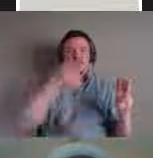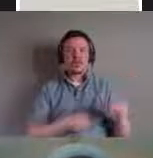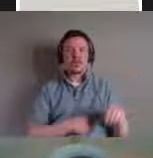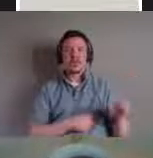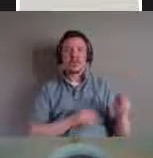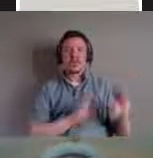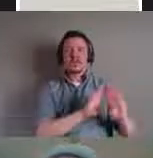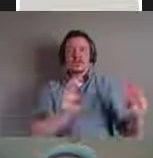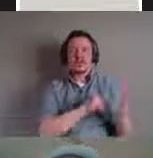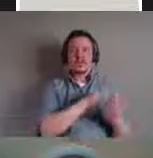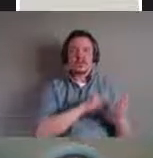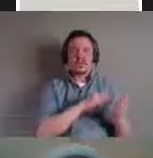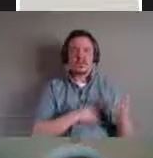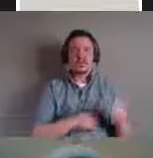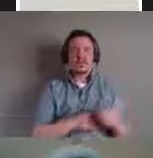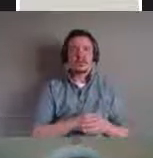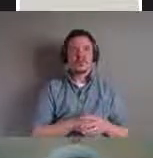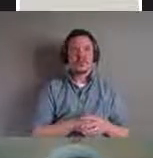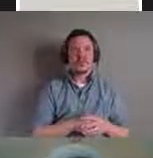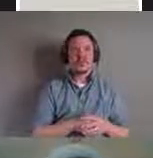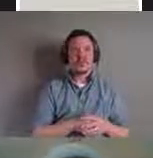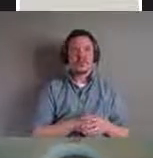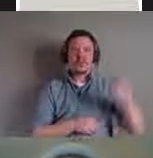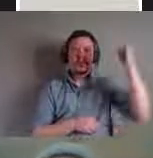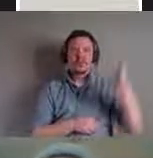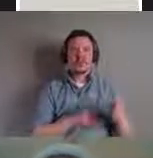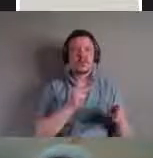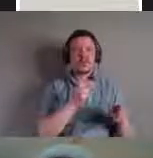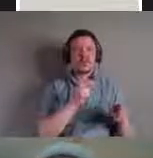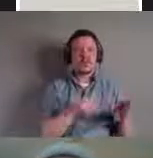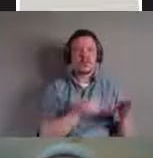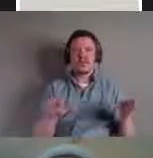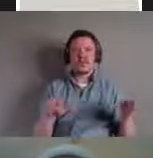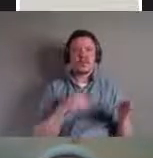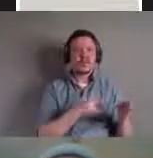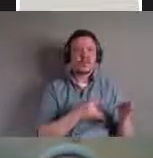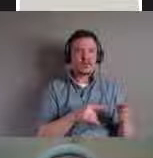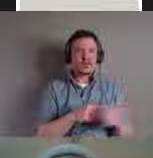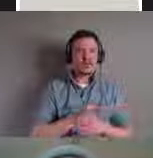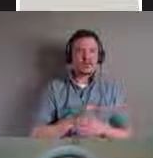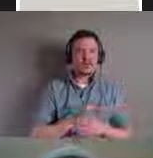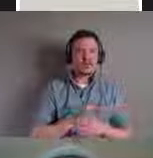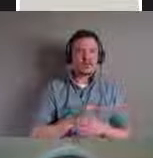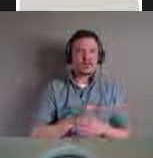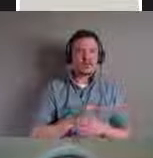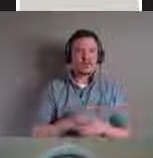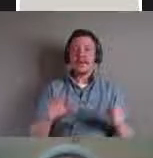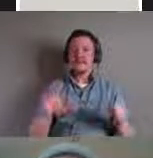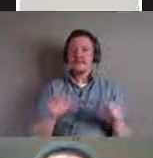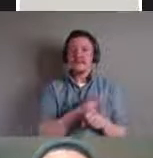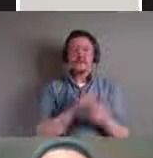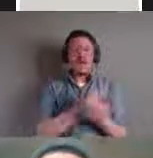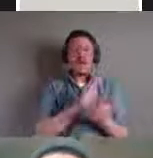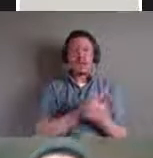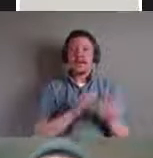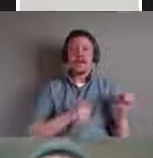this is Southwest 18th Avenue. Here is Main Street. This is the entire campus itself. So right now